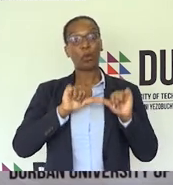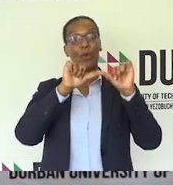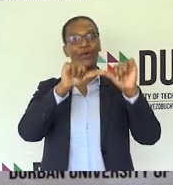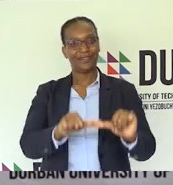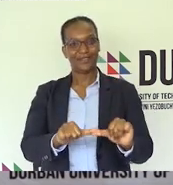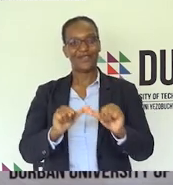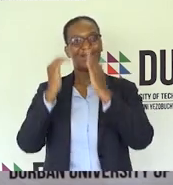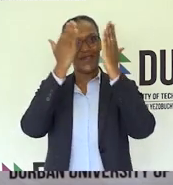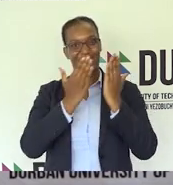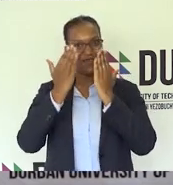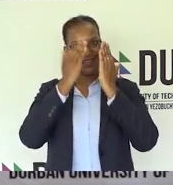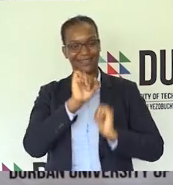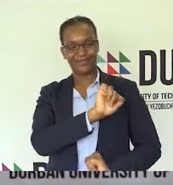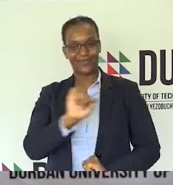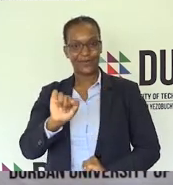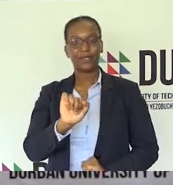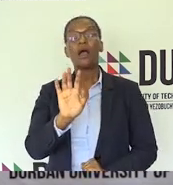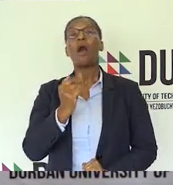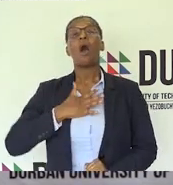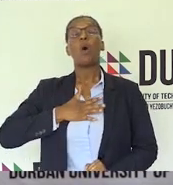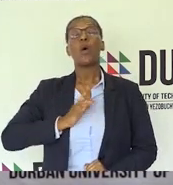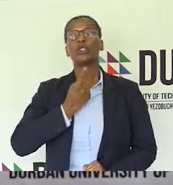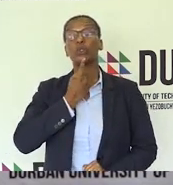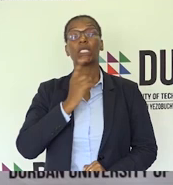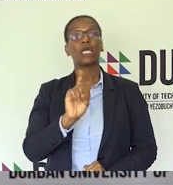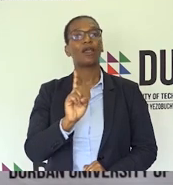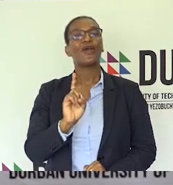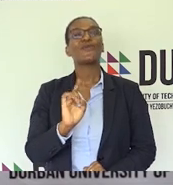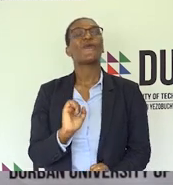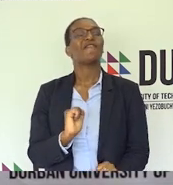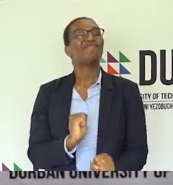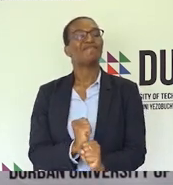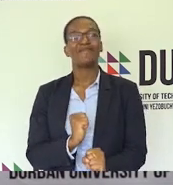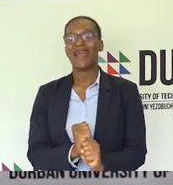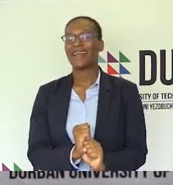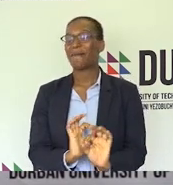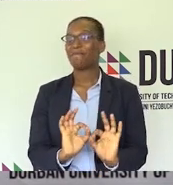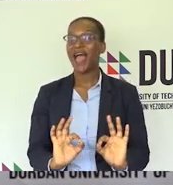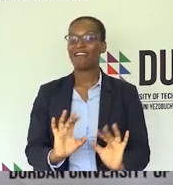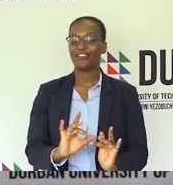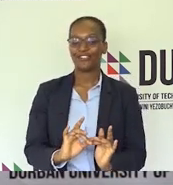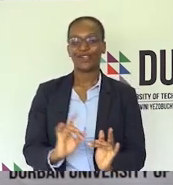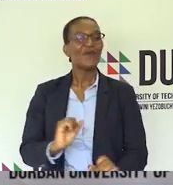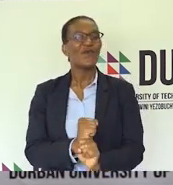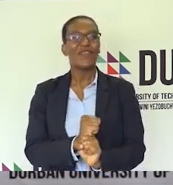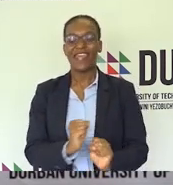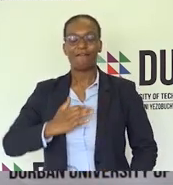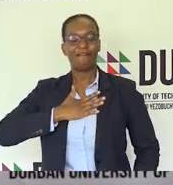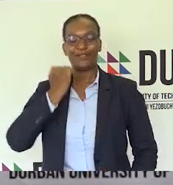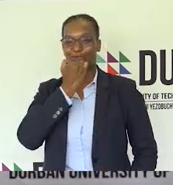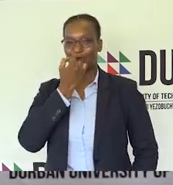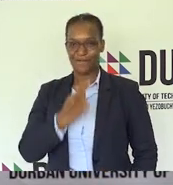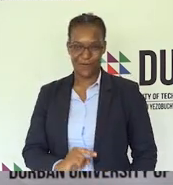your university education. I want to say you have made the right choice that you will not